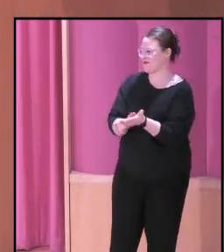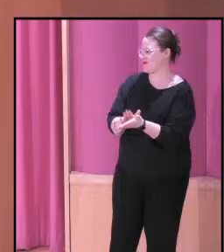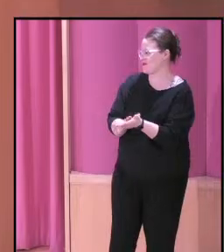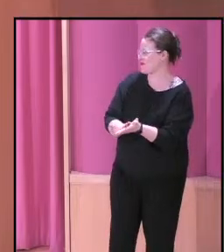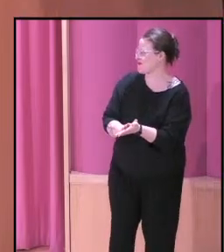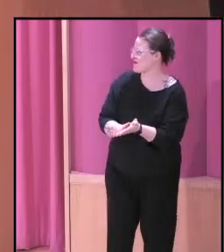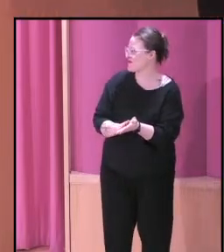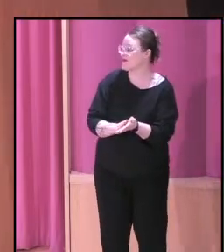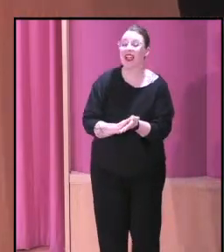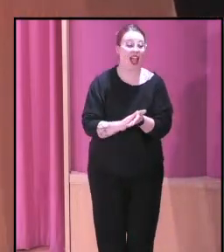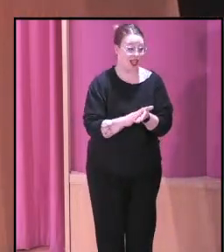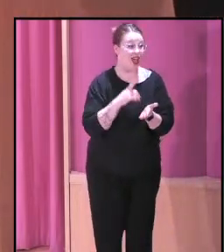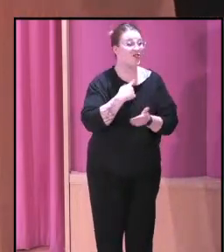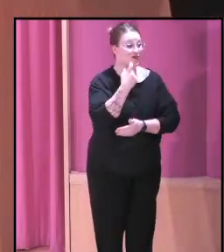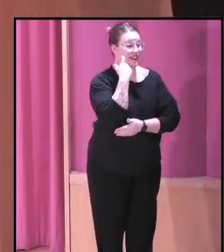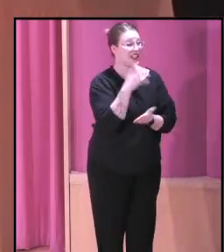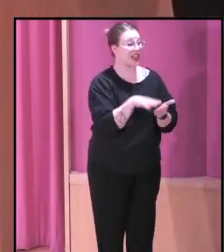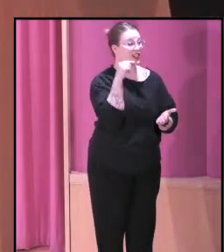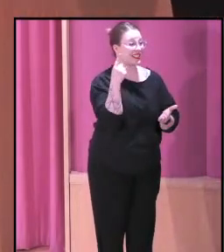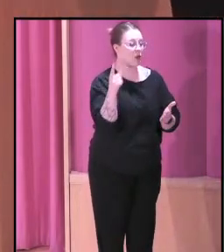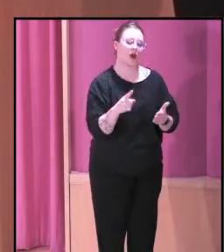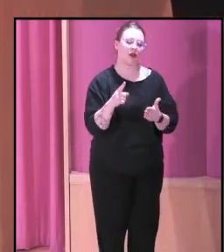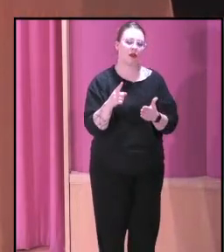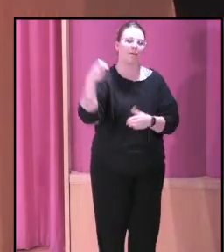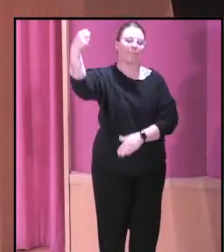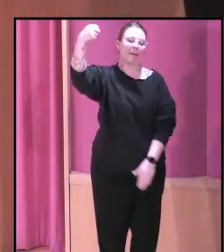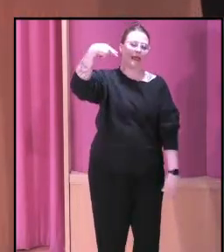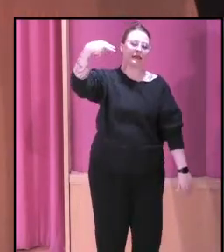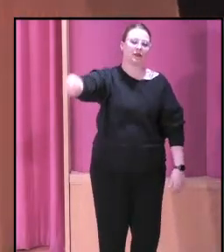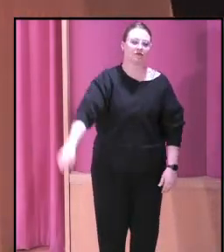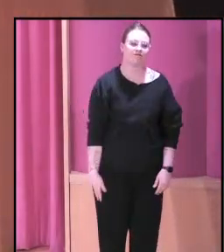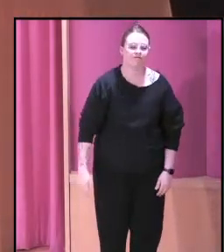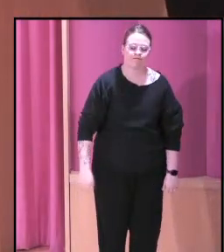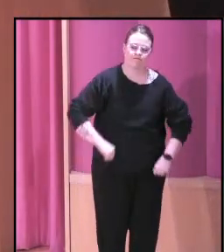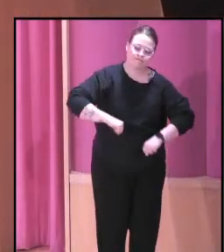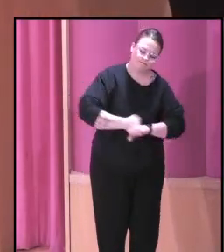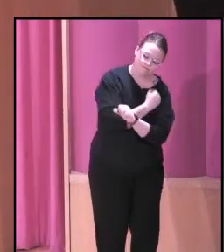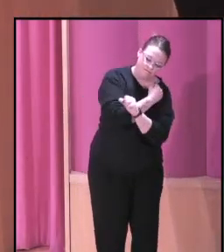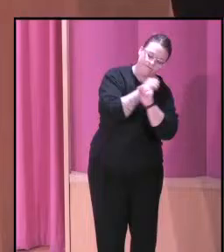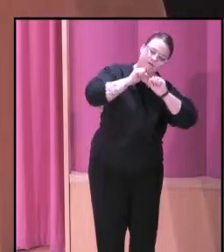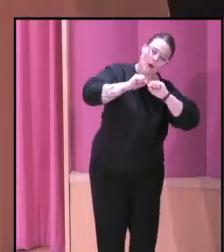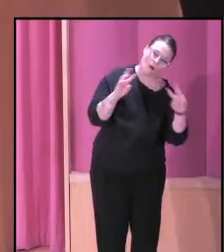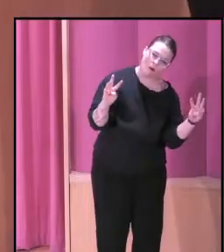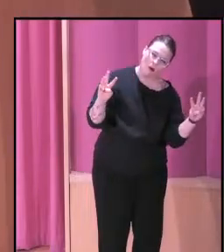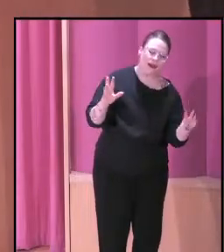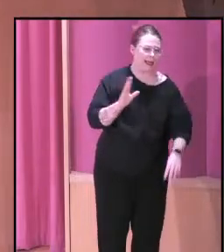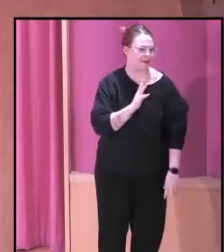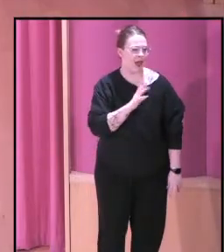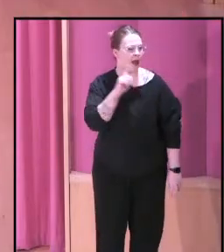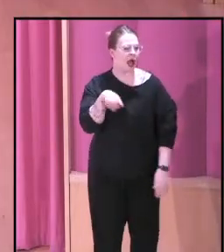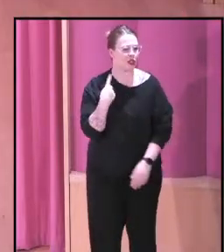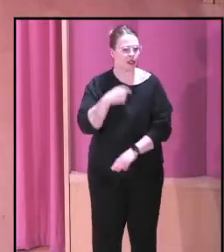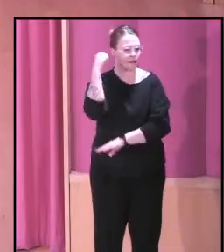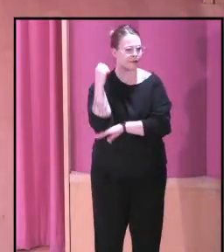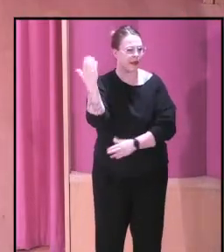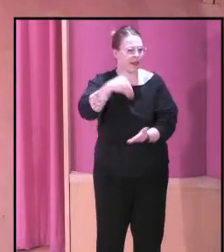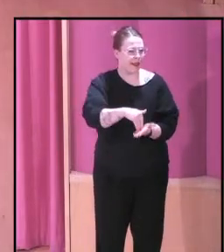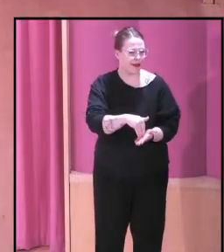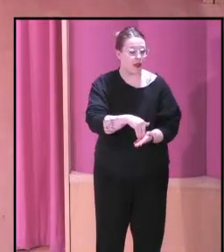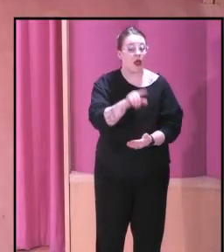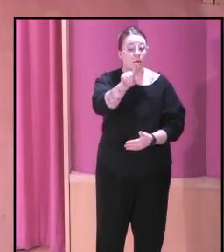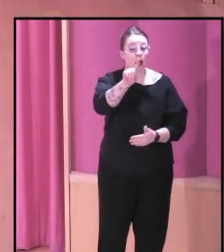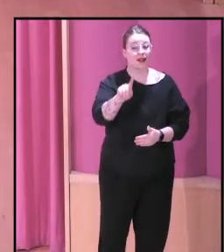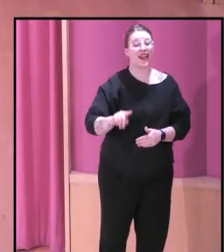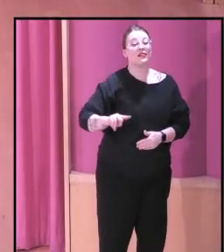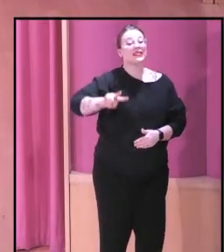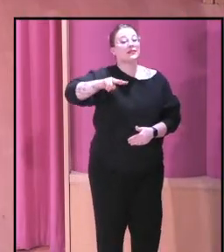And I recently found out somebody broke my record. It's okay, I can take it and I'll just break it again. But there's another version